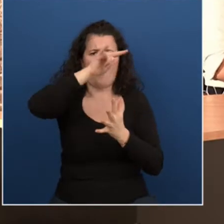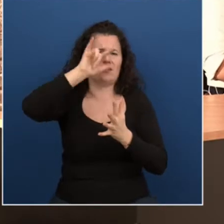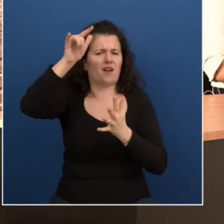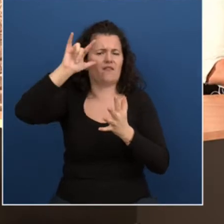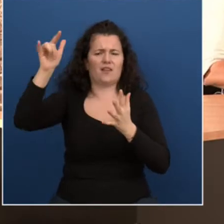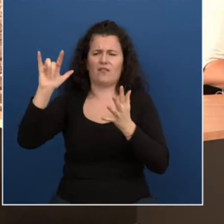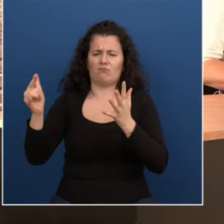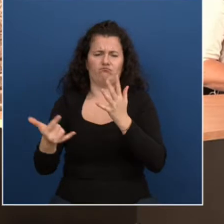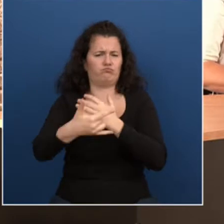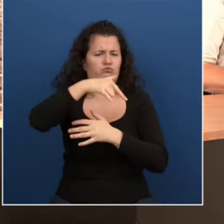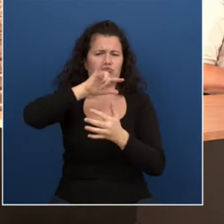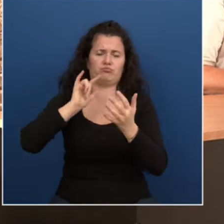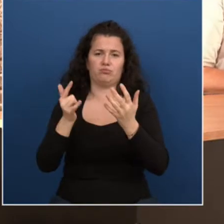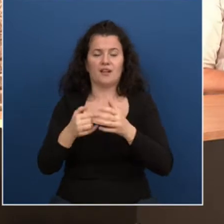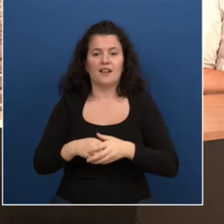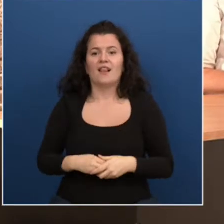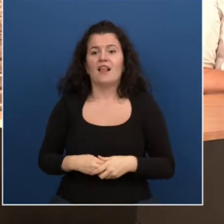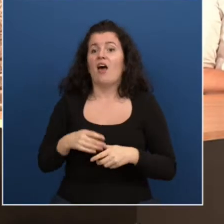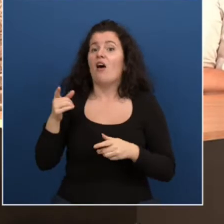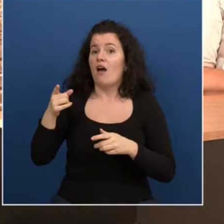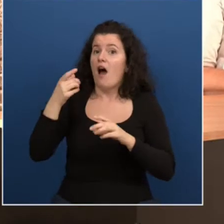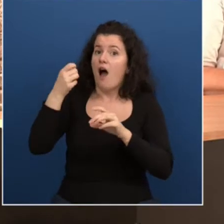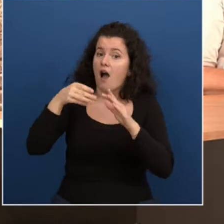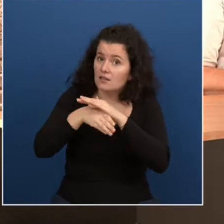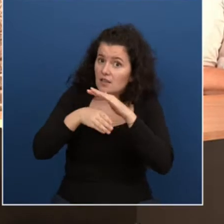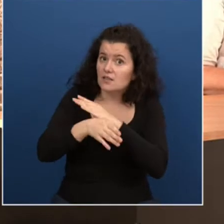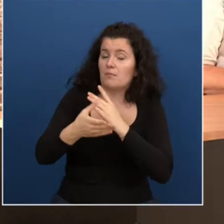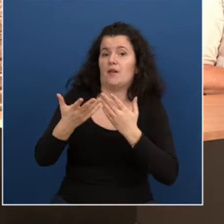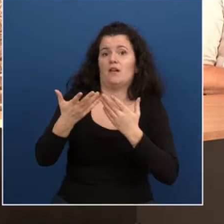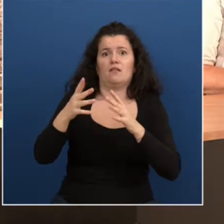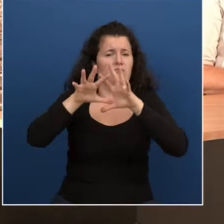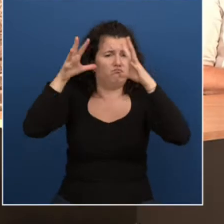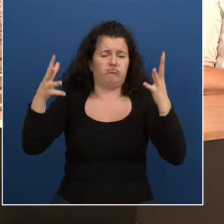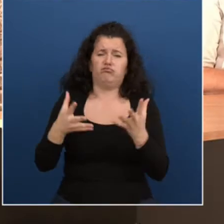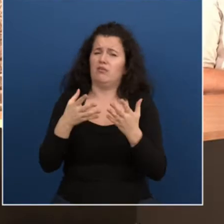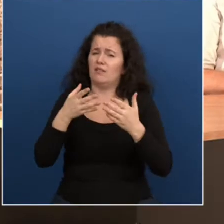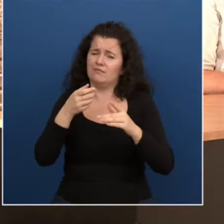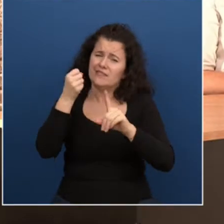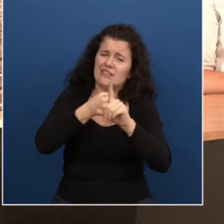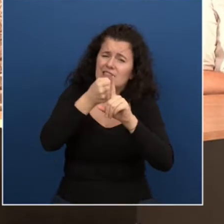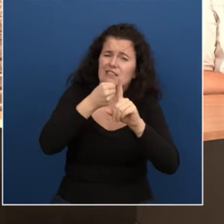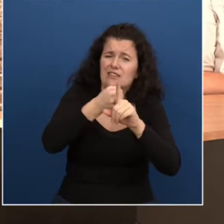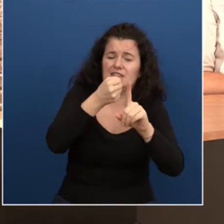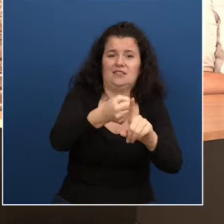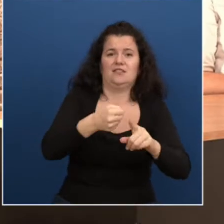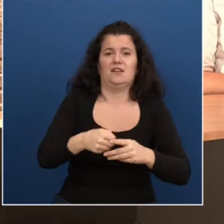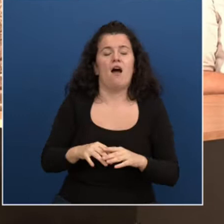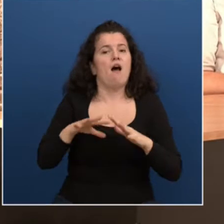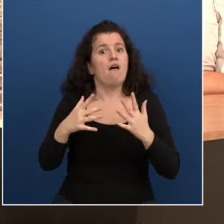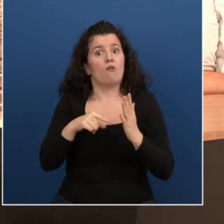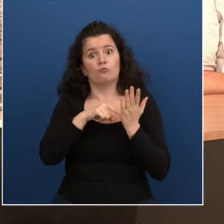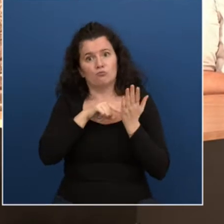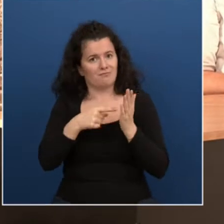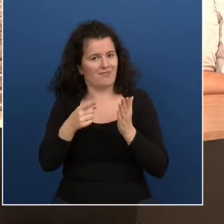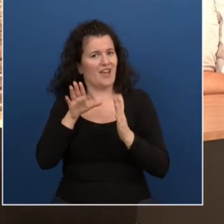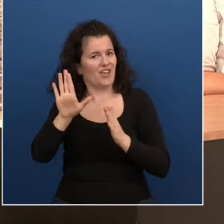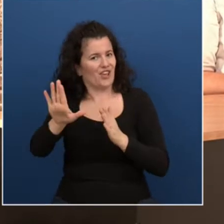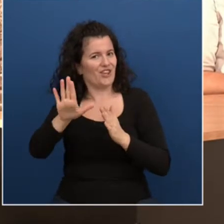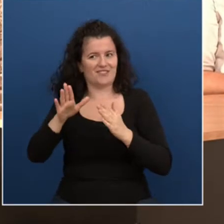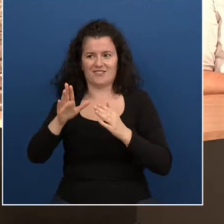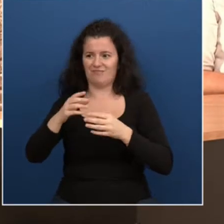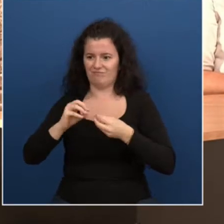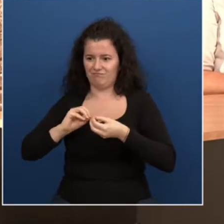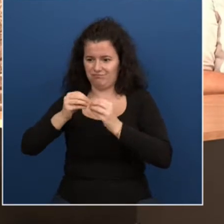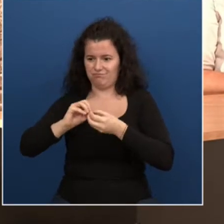privacy and accessibility advocate and program manager, influencing change through action. And also